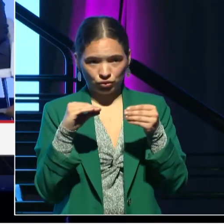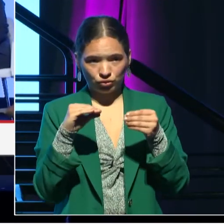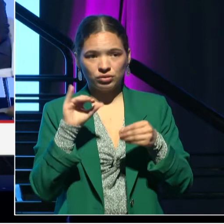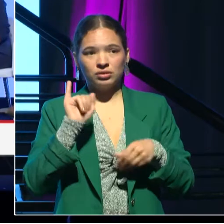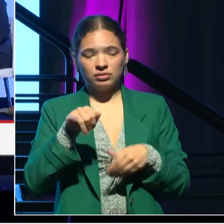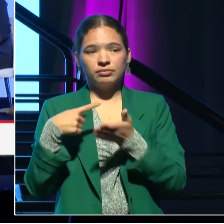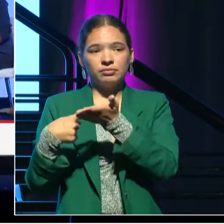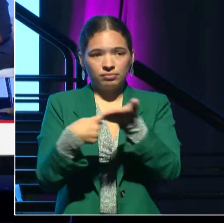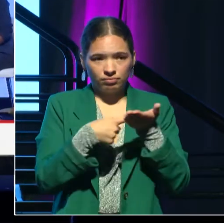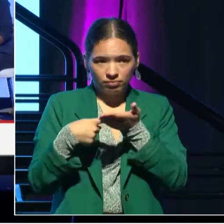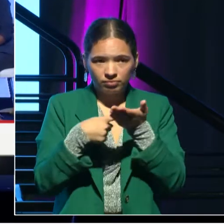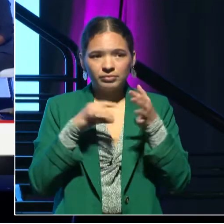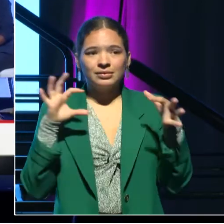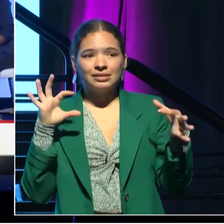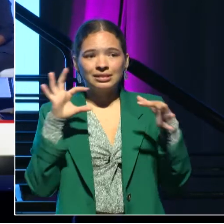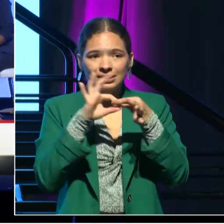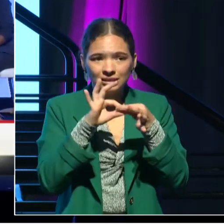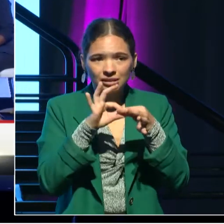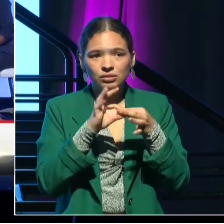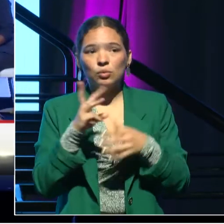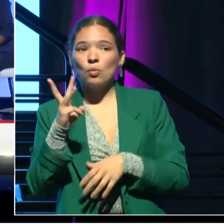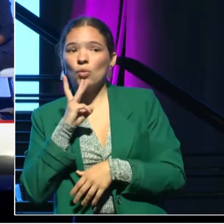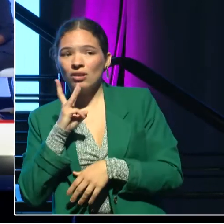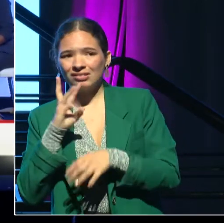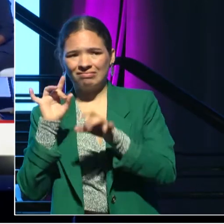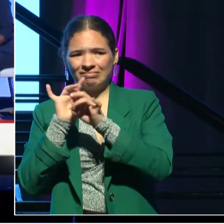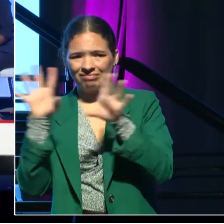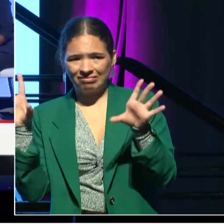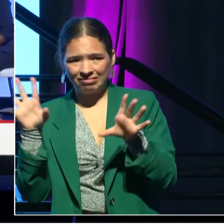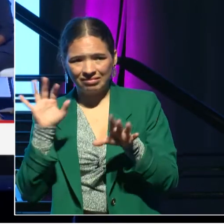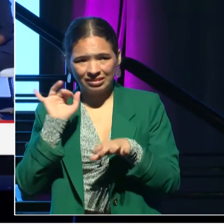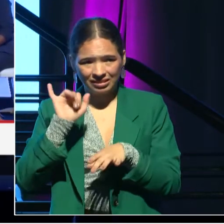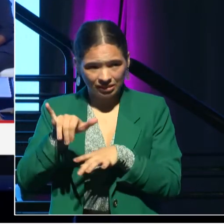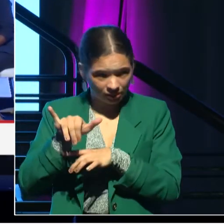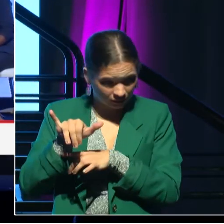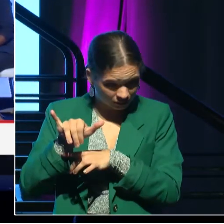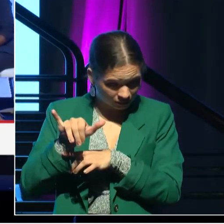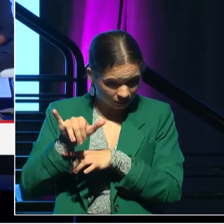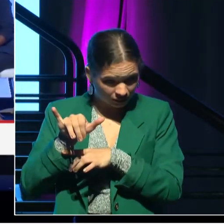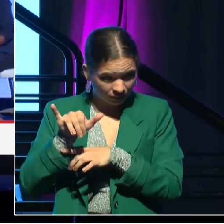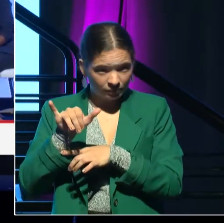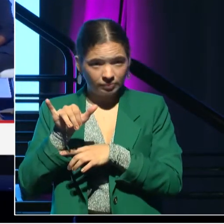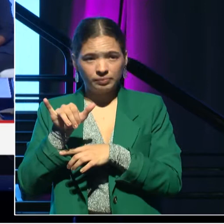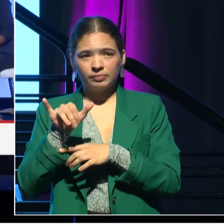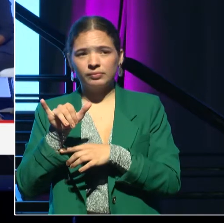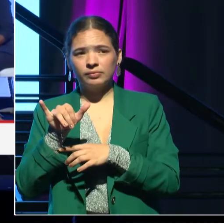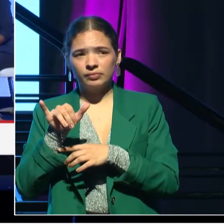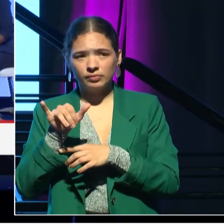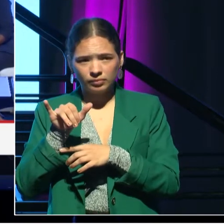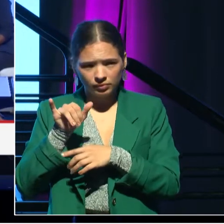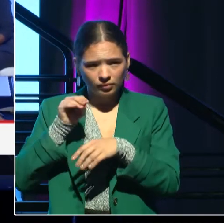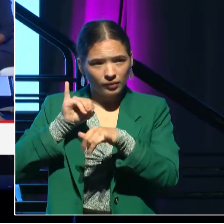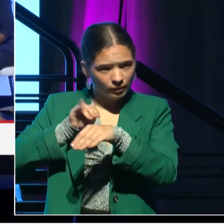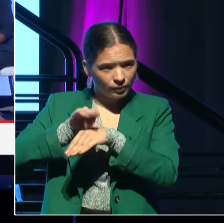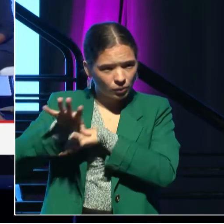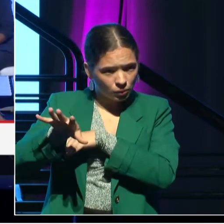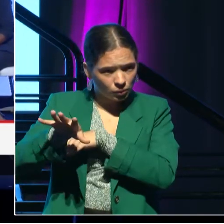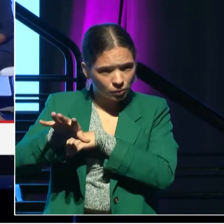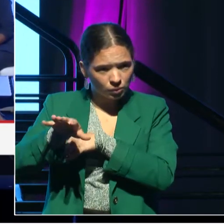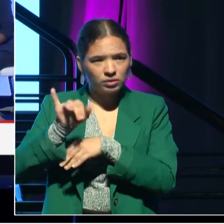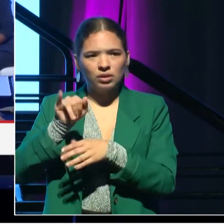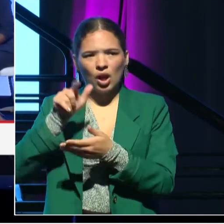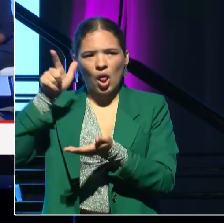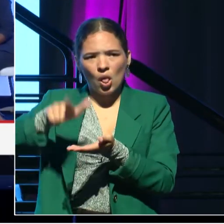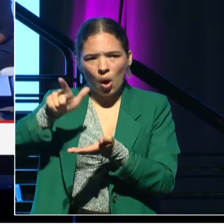between the water crisis in Flint, Michigan, and how that had a disparate impact on Black and brown and low-income communities, and changes to